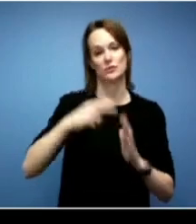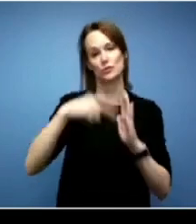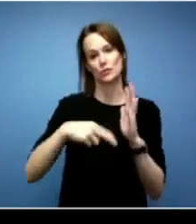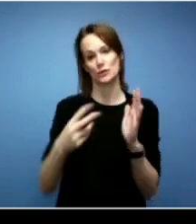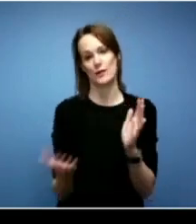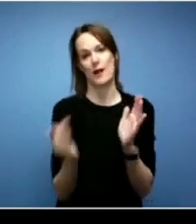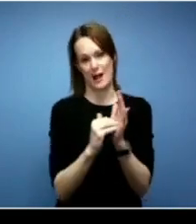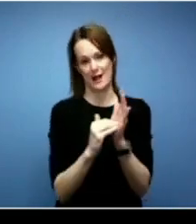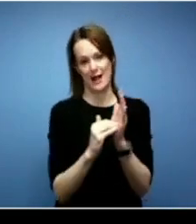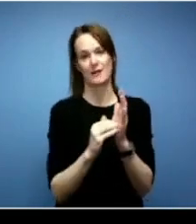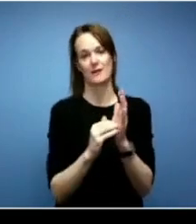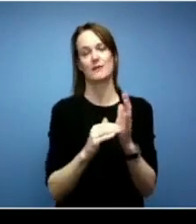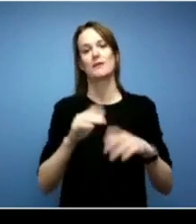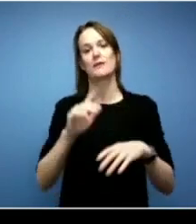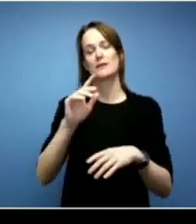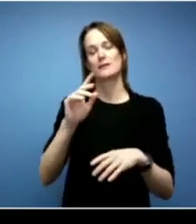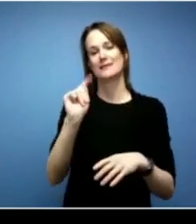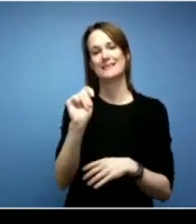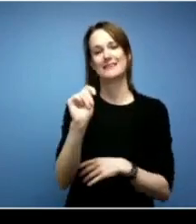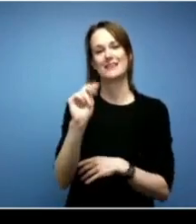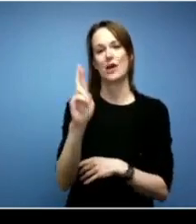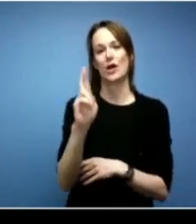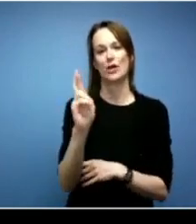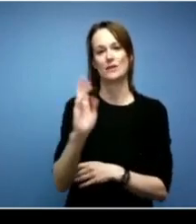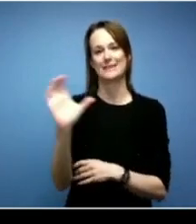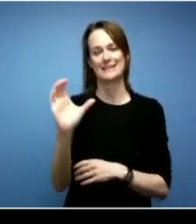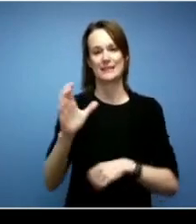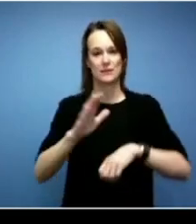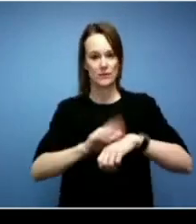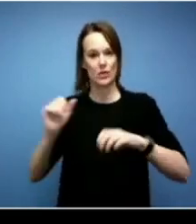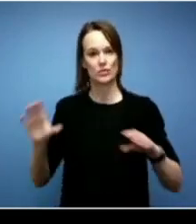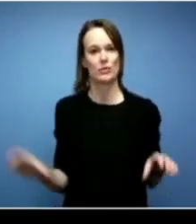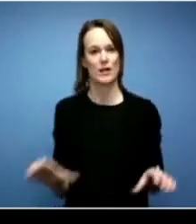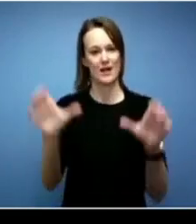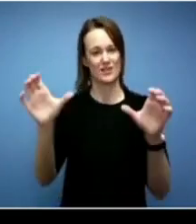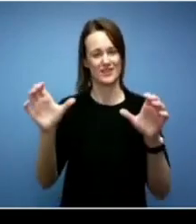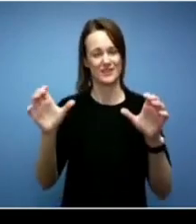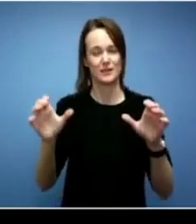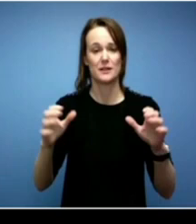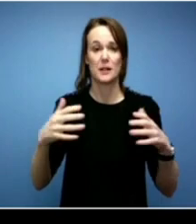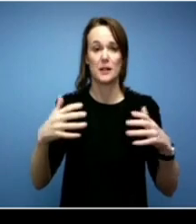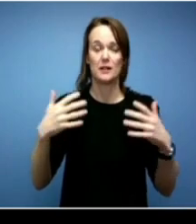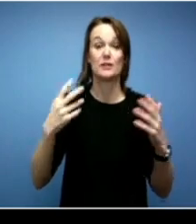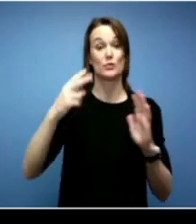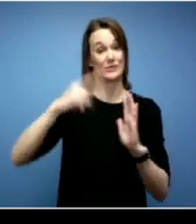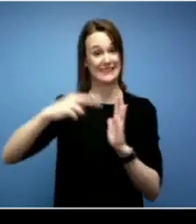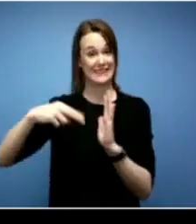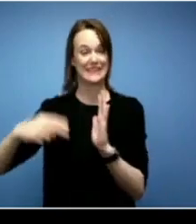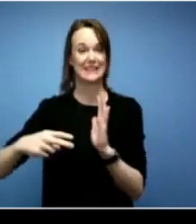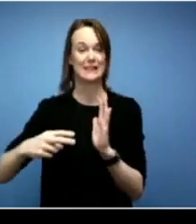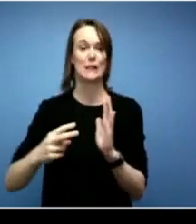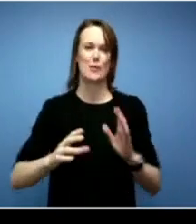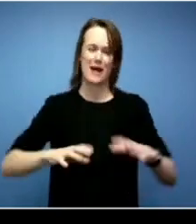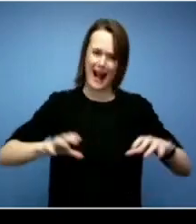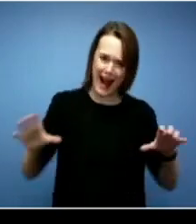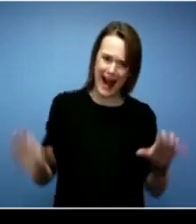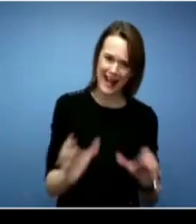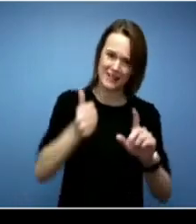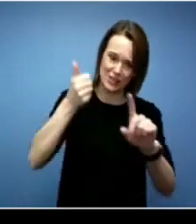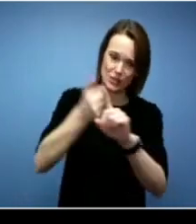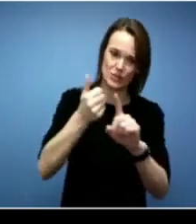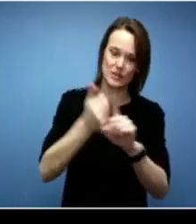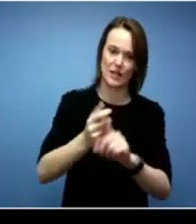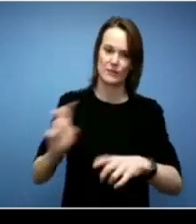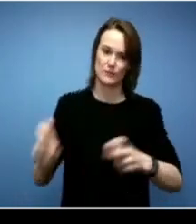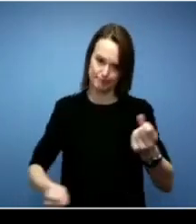to action from the Truth and Reconciliation Commission, but to do something, please, in solidarity, to take action. We